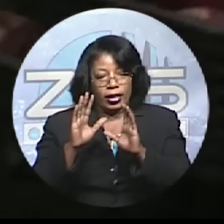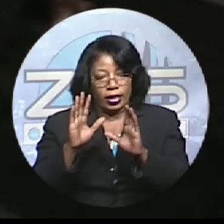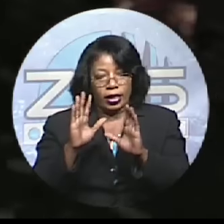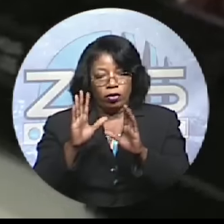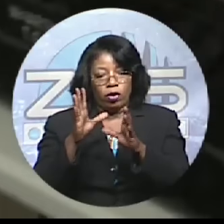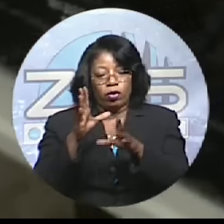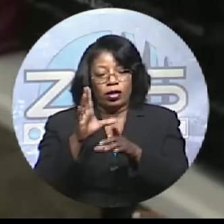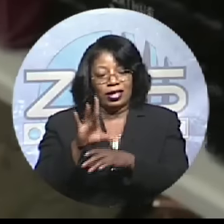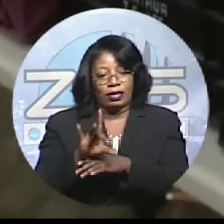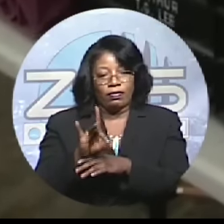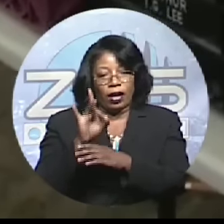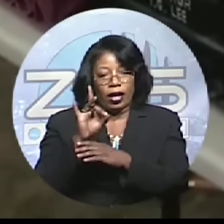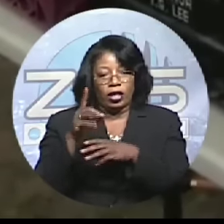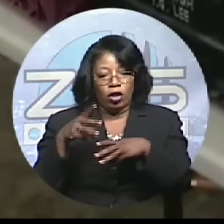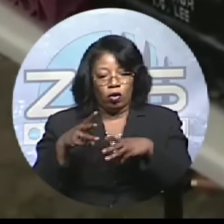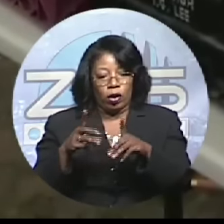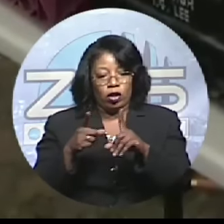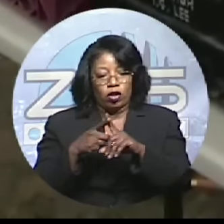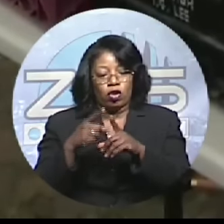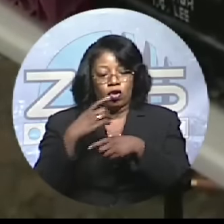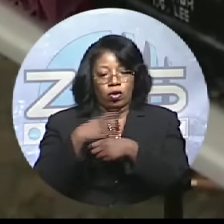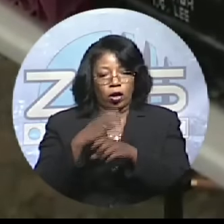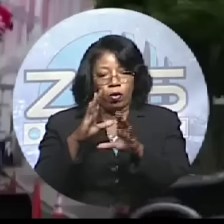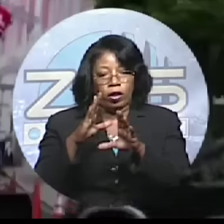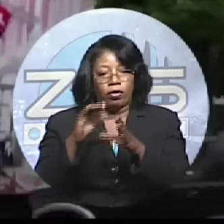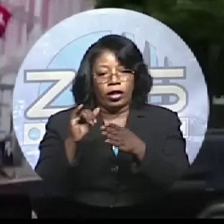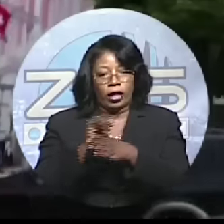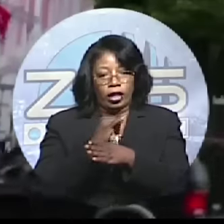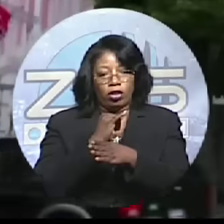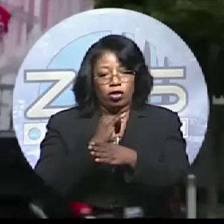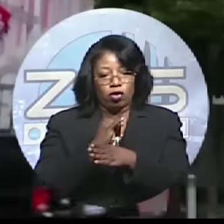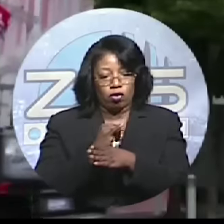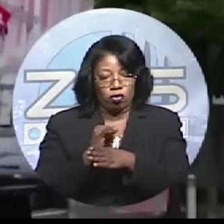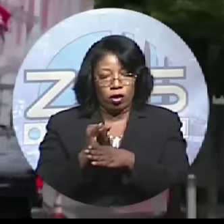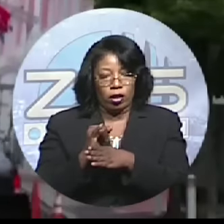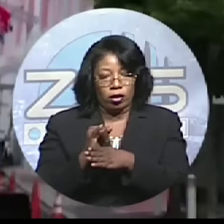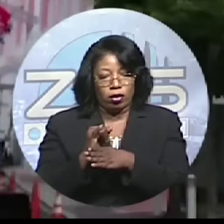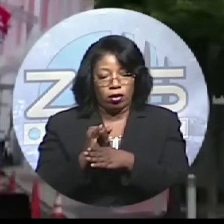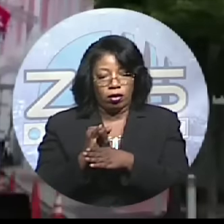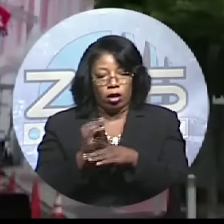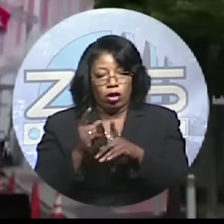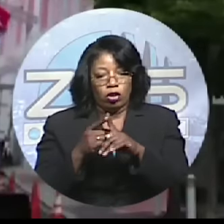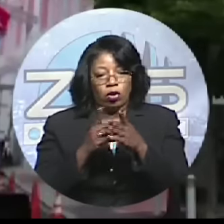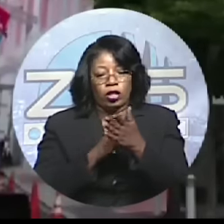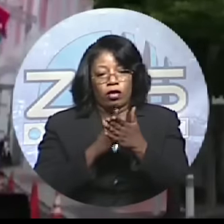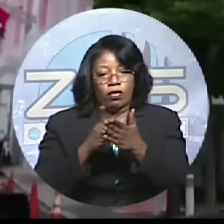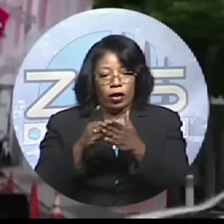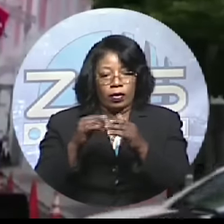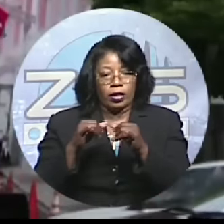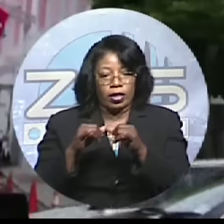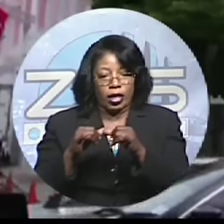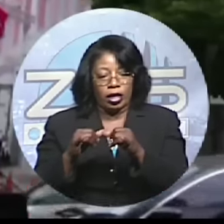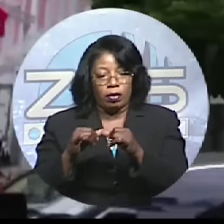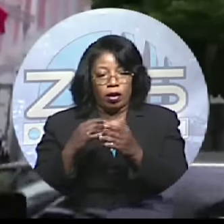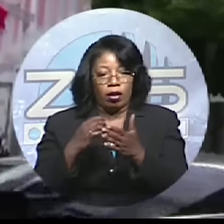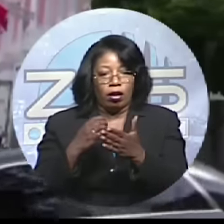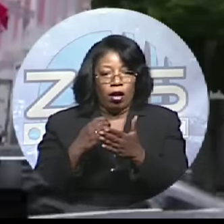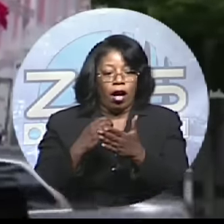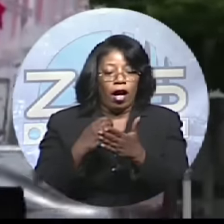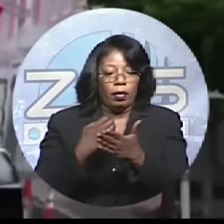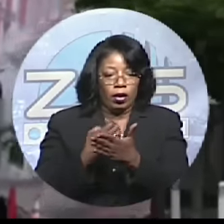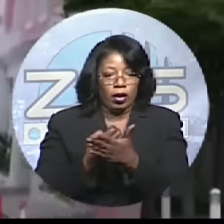ways to invest more in the creative industries that can feed into our main economic pillars and develop sustainable linkages across sectors